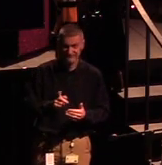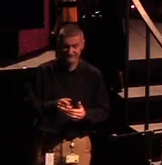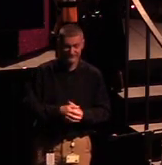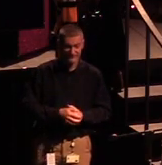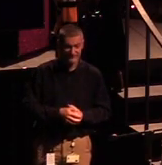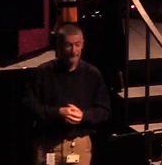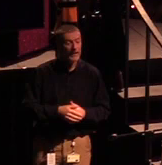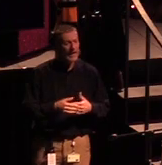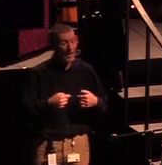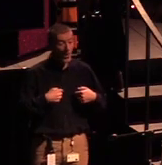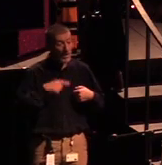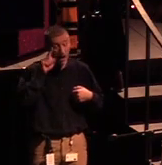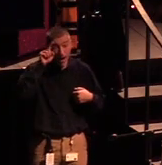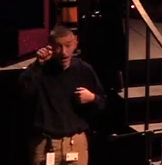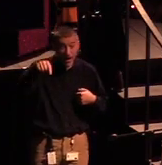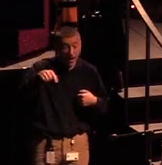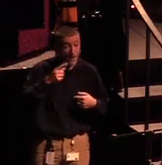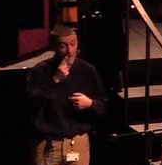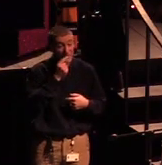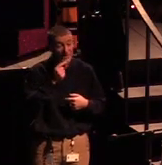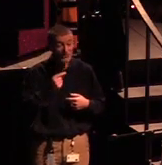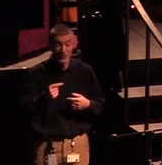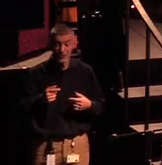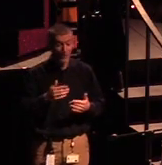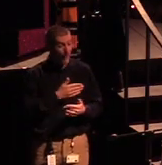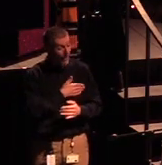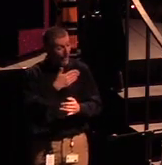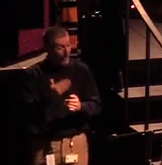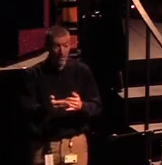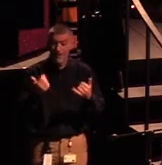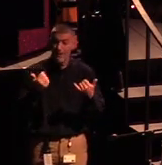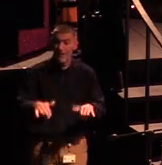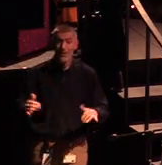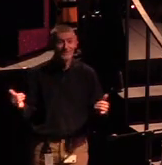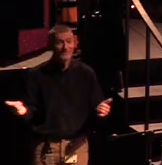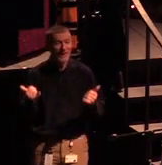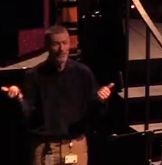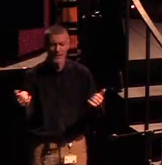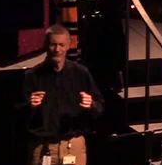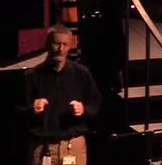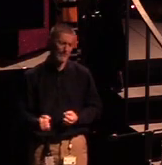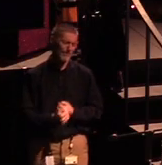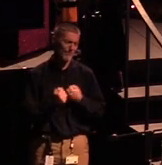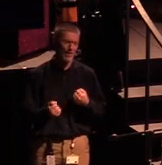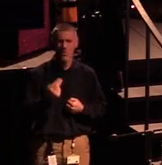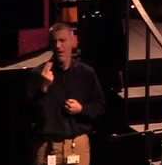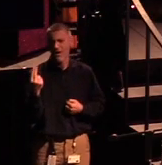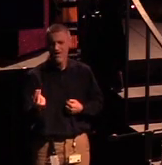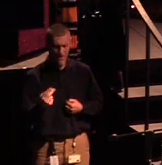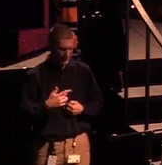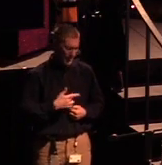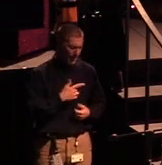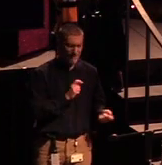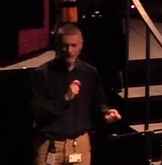we saw this event as being one which was going to be a celebration of the power of art to maybe transform people's lives